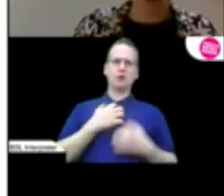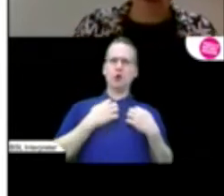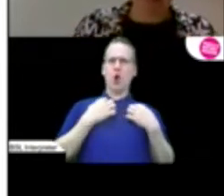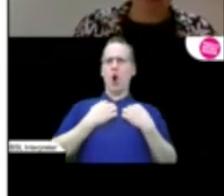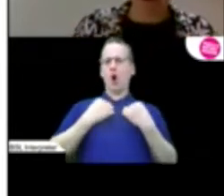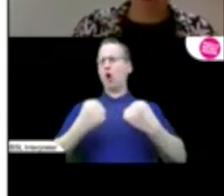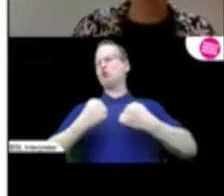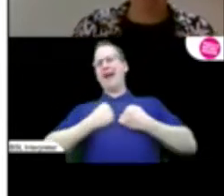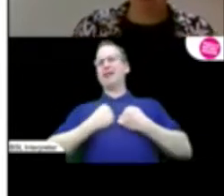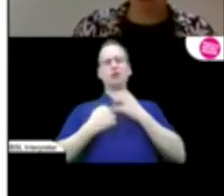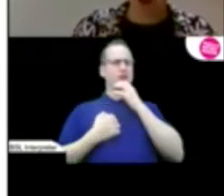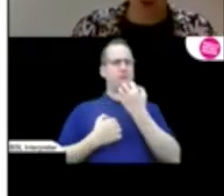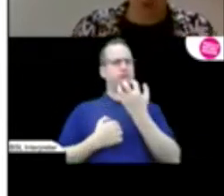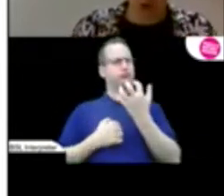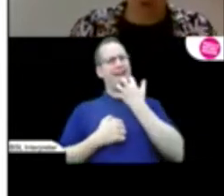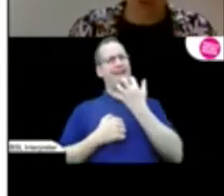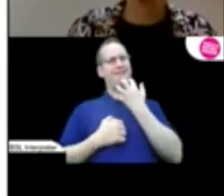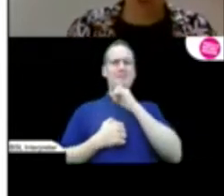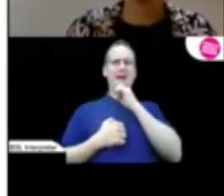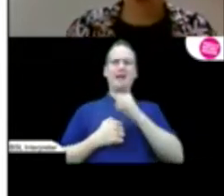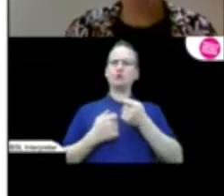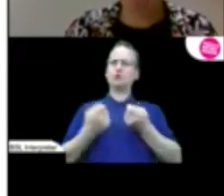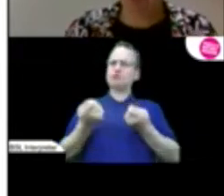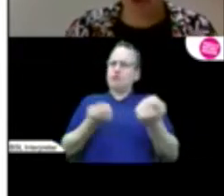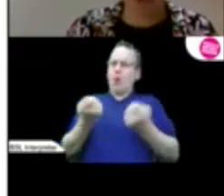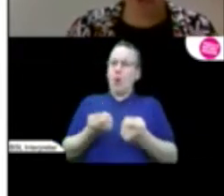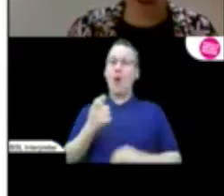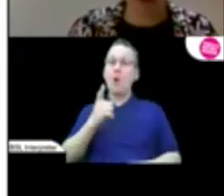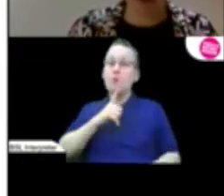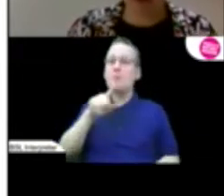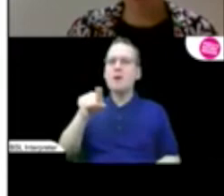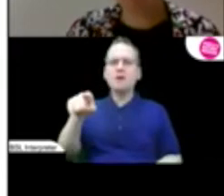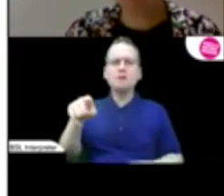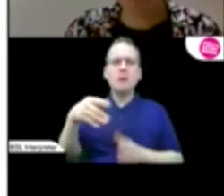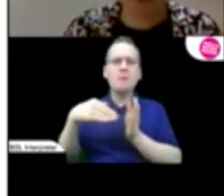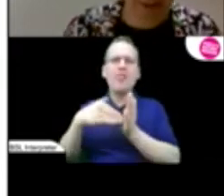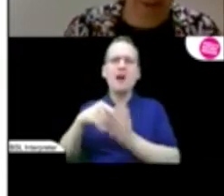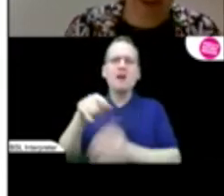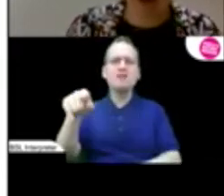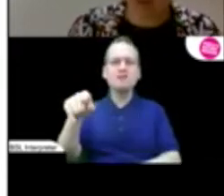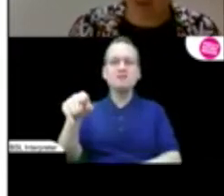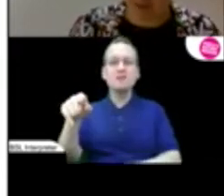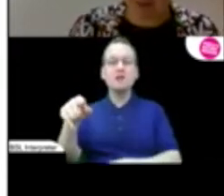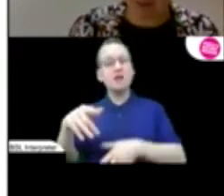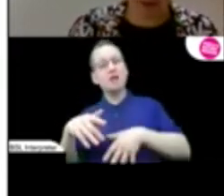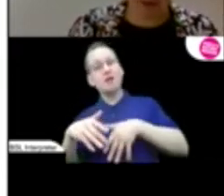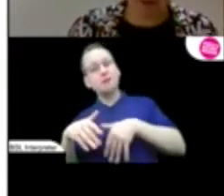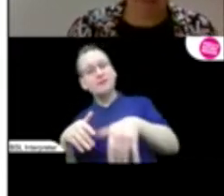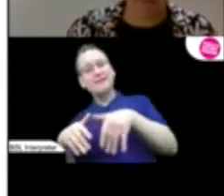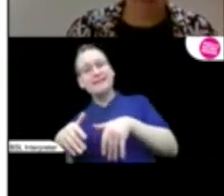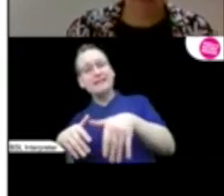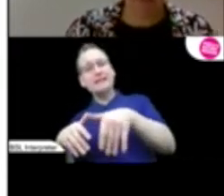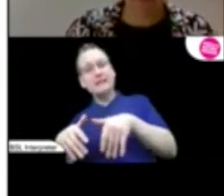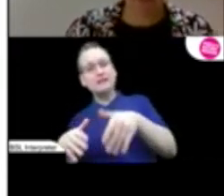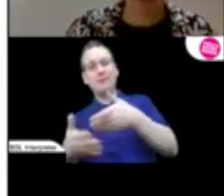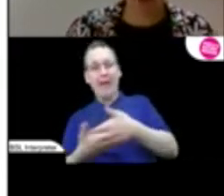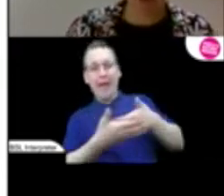to defend the empire. And a woman's role was to be mother of the race, breeding fit and healthy specimens.